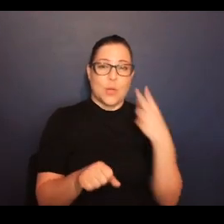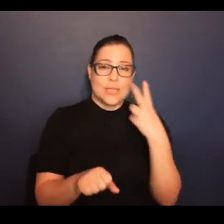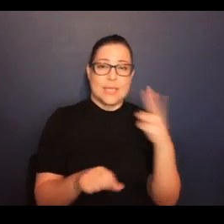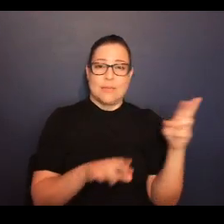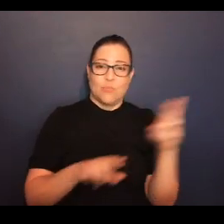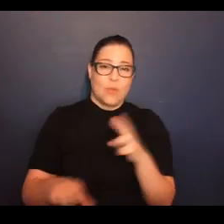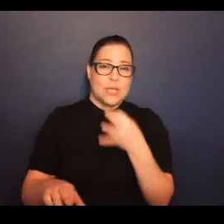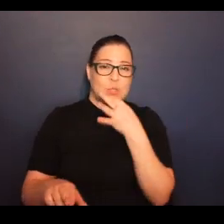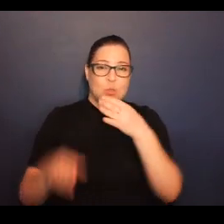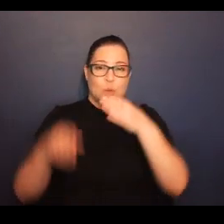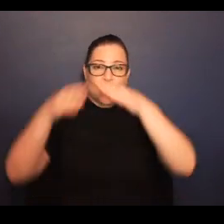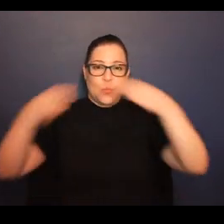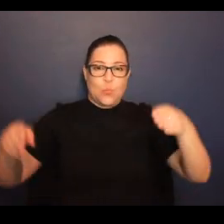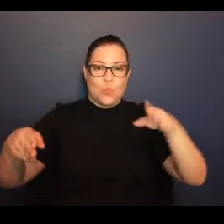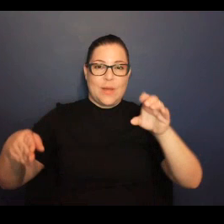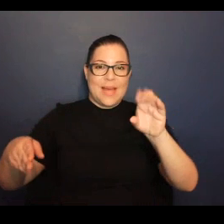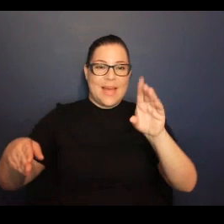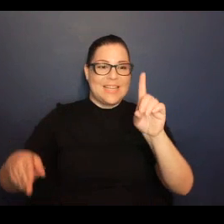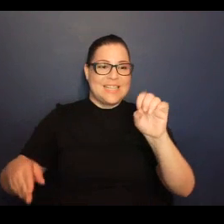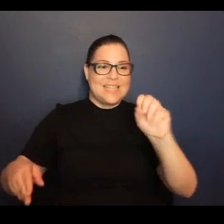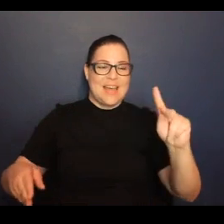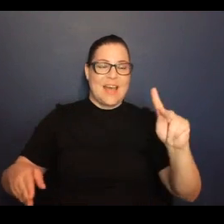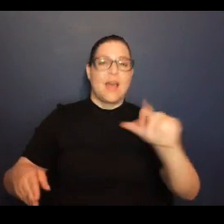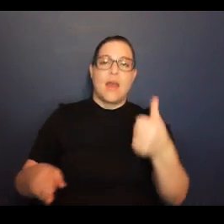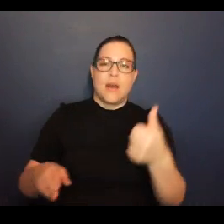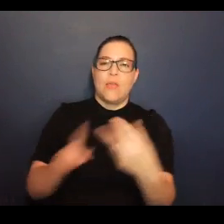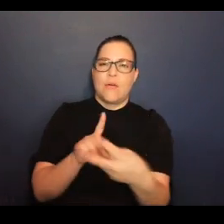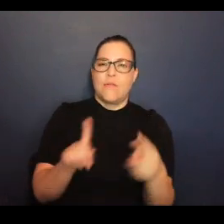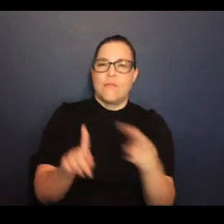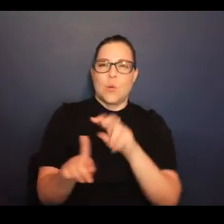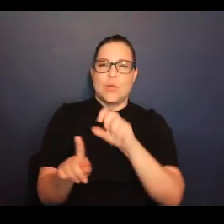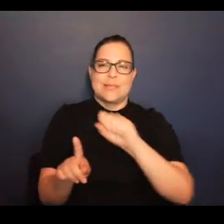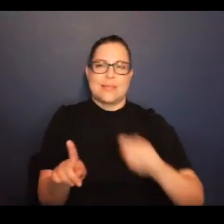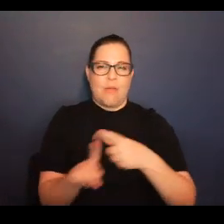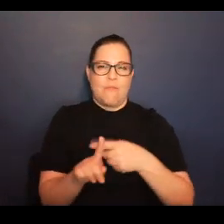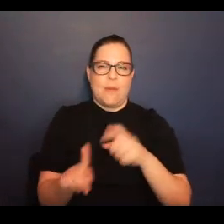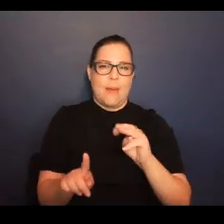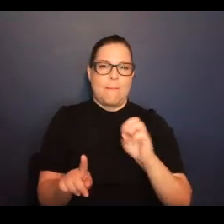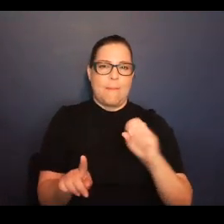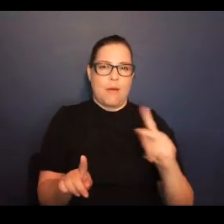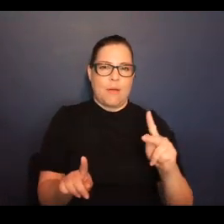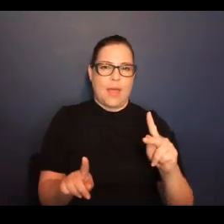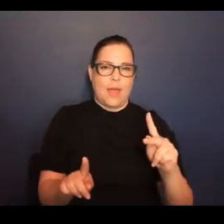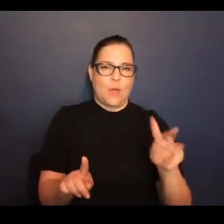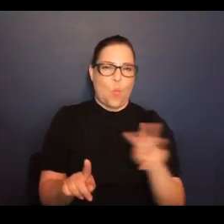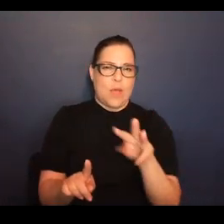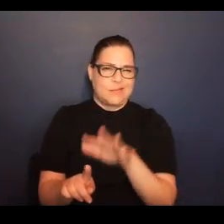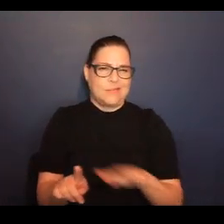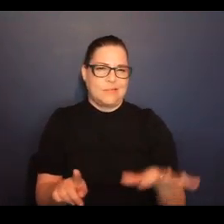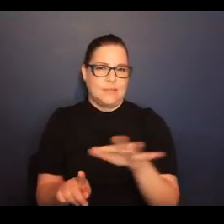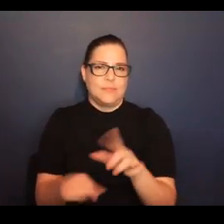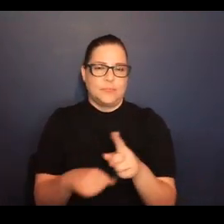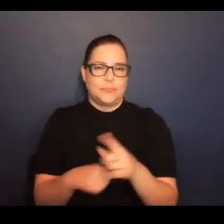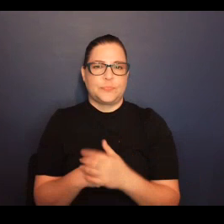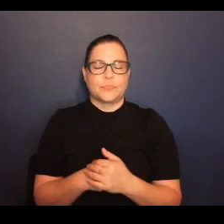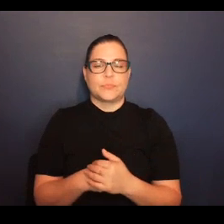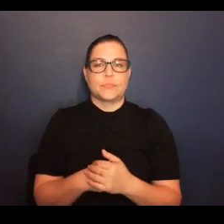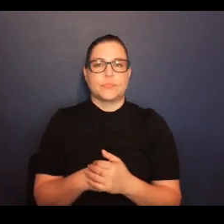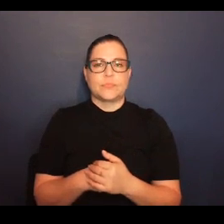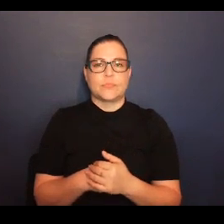deck. And there's another picture looking south from MLK down the west side.